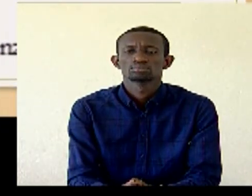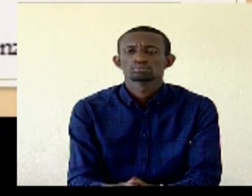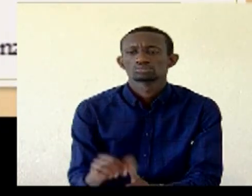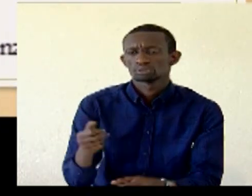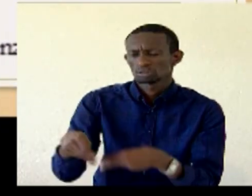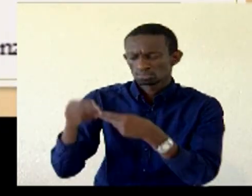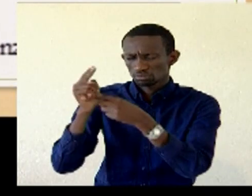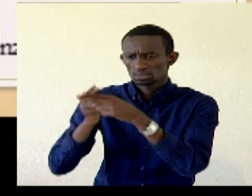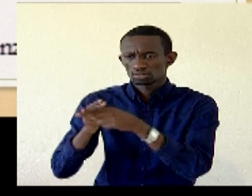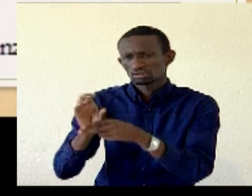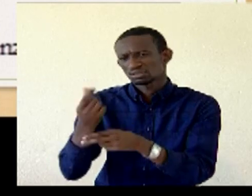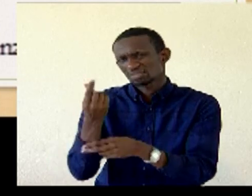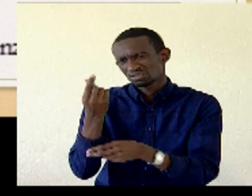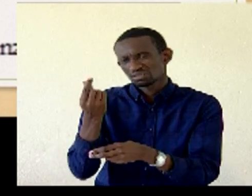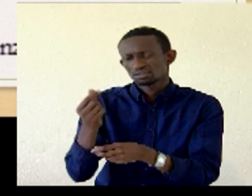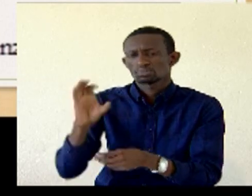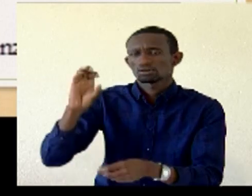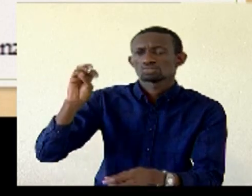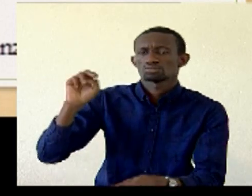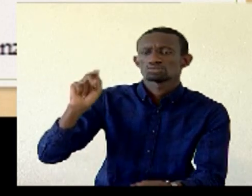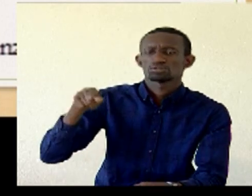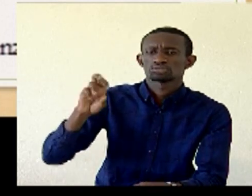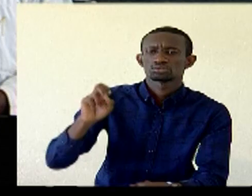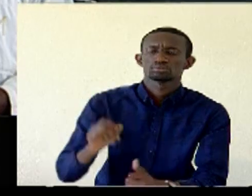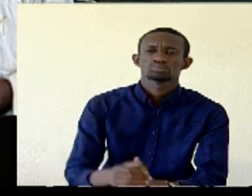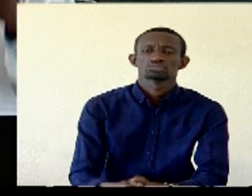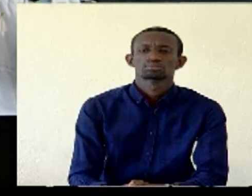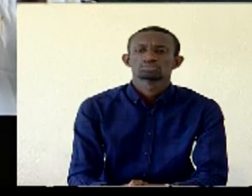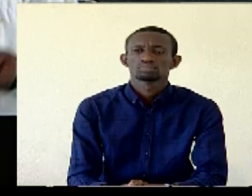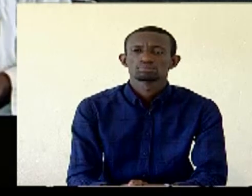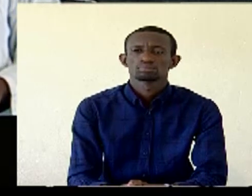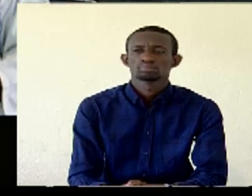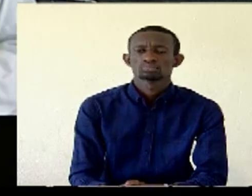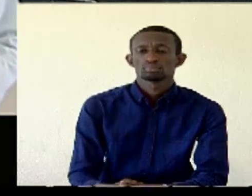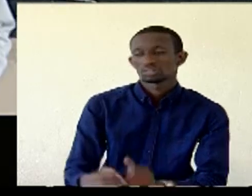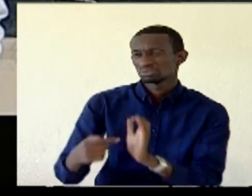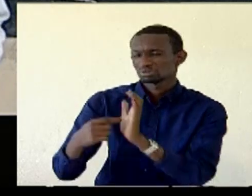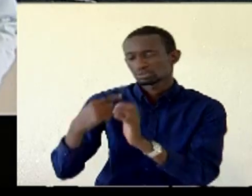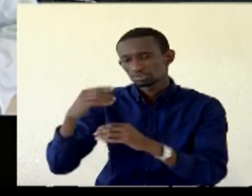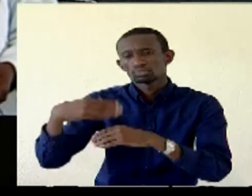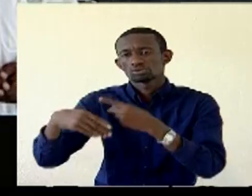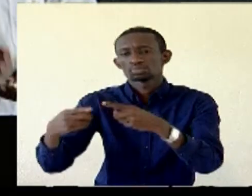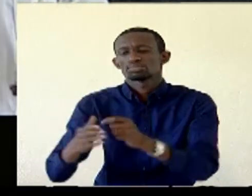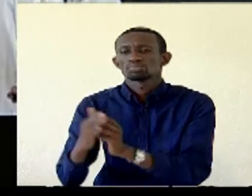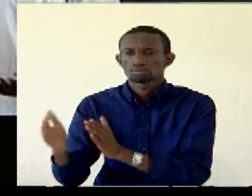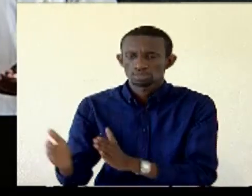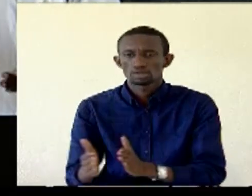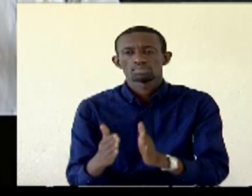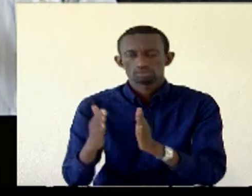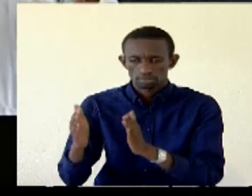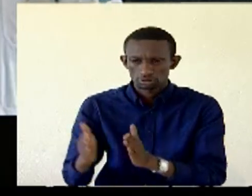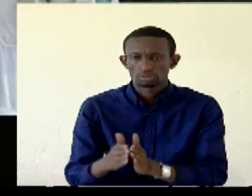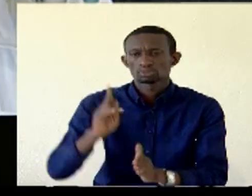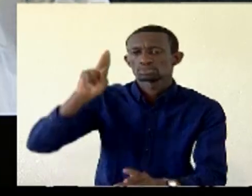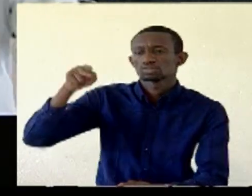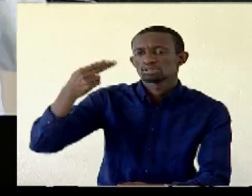of those few compounds. So let's just proceed and move on to the preparation of the phenylamine.